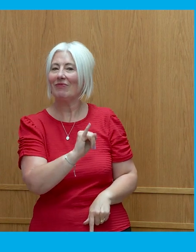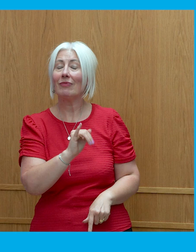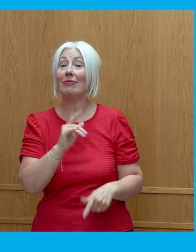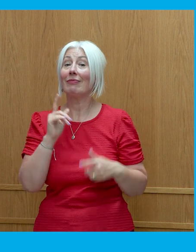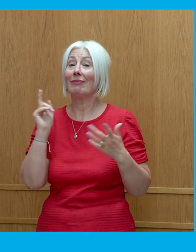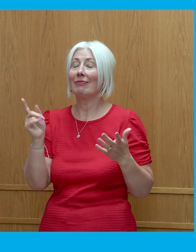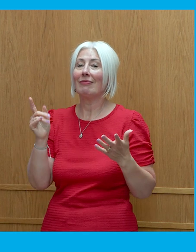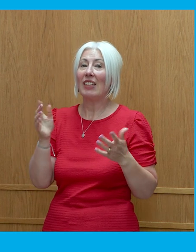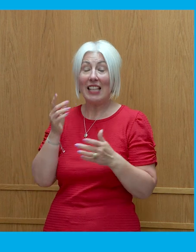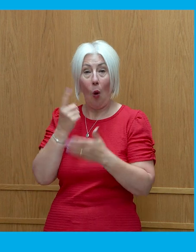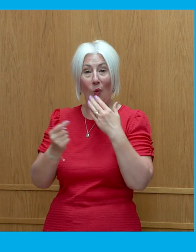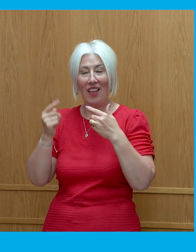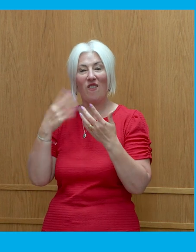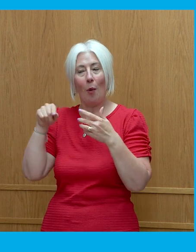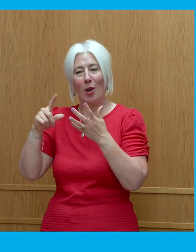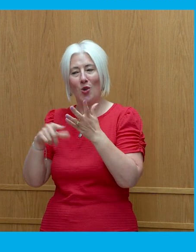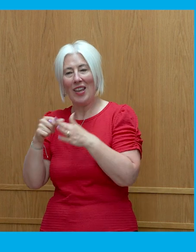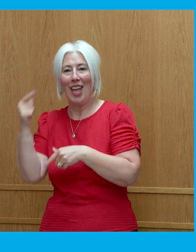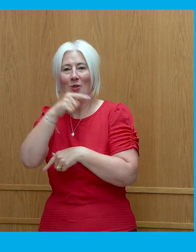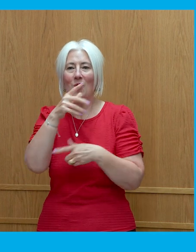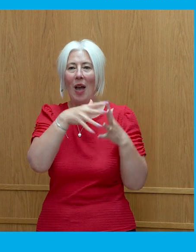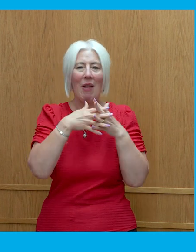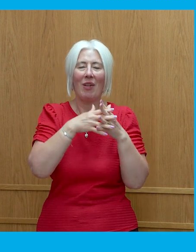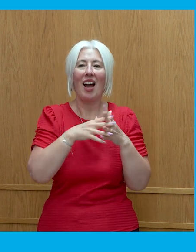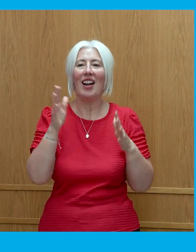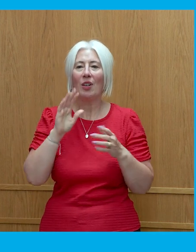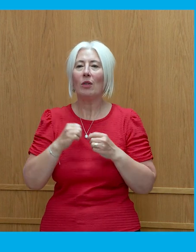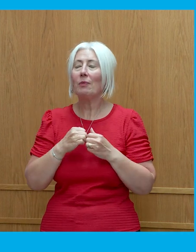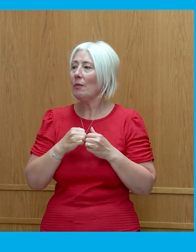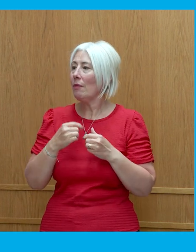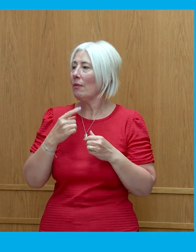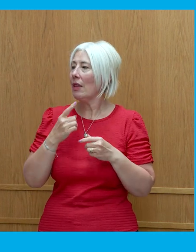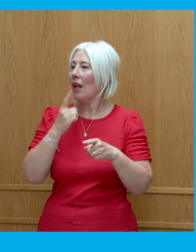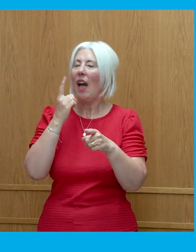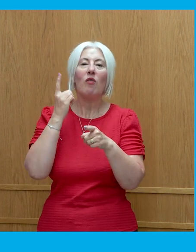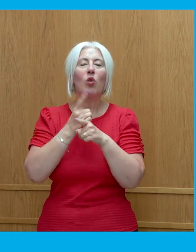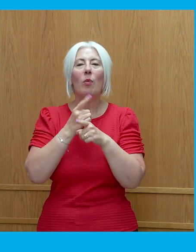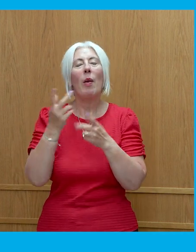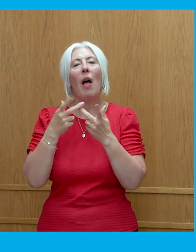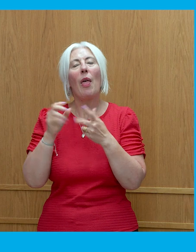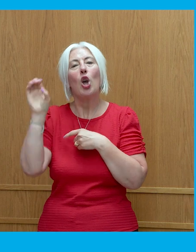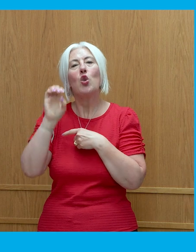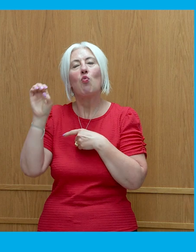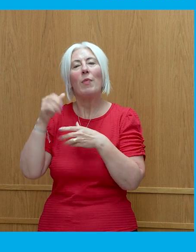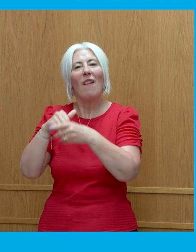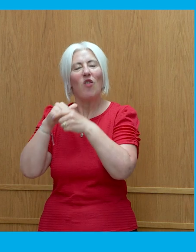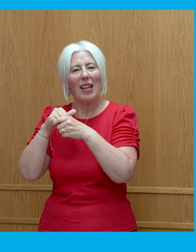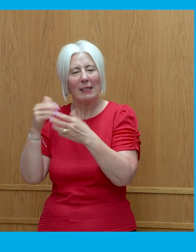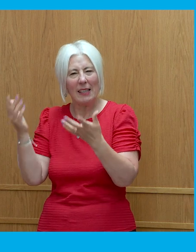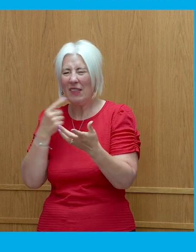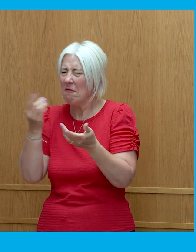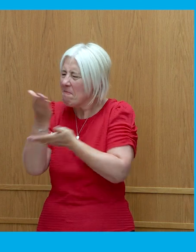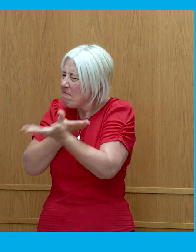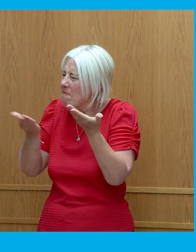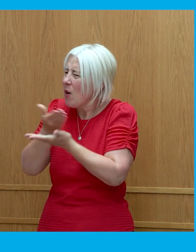youth. well, yeah, but then, I've talked about this ad nauseum with European friends of mine. Why do you think so